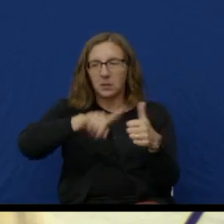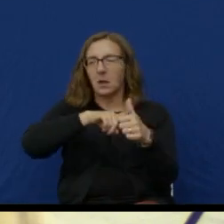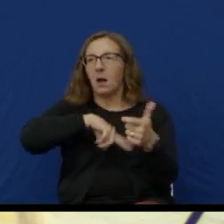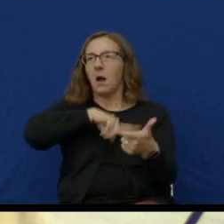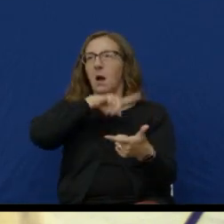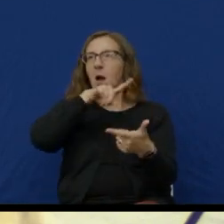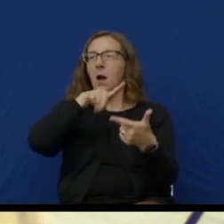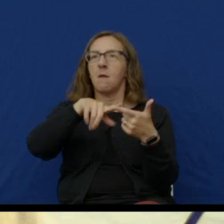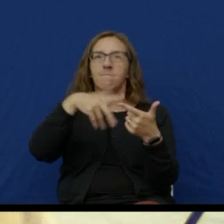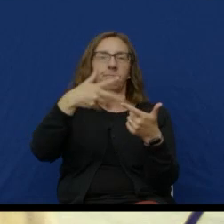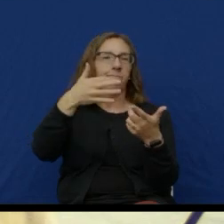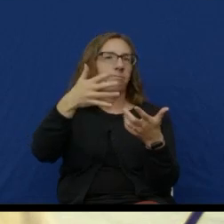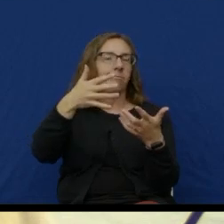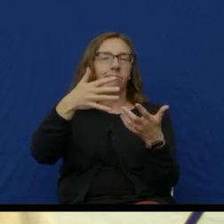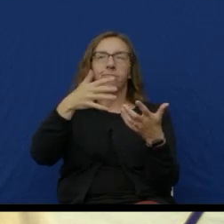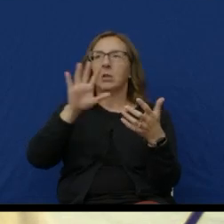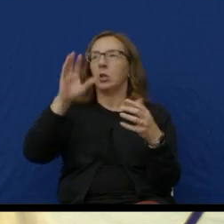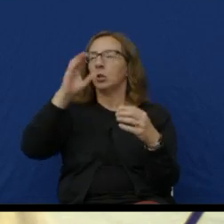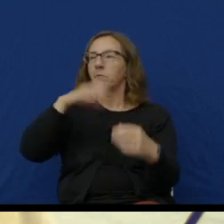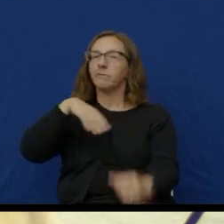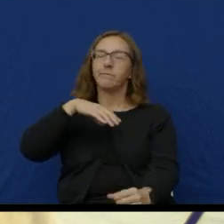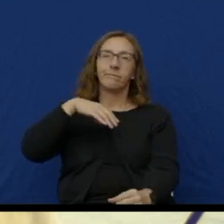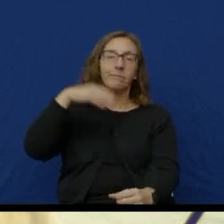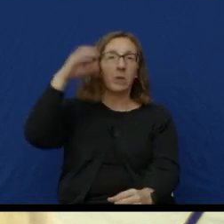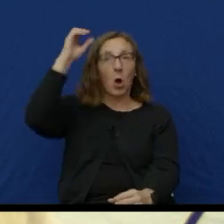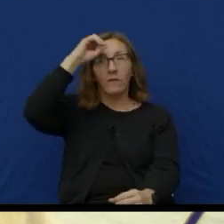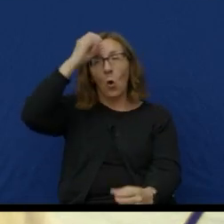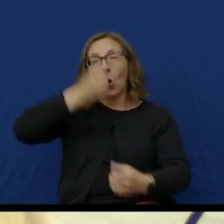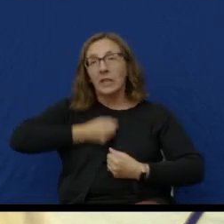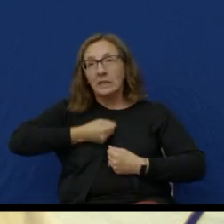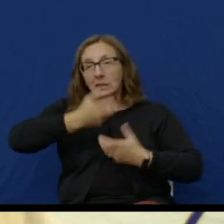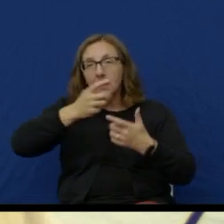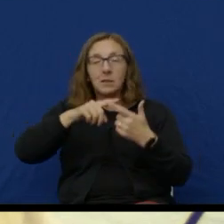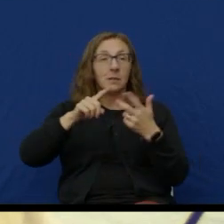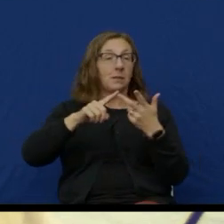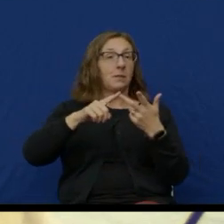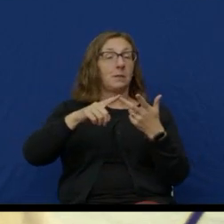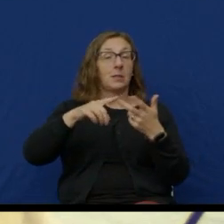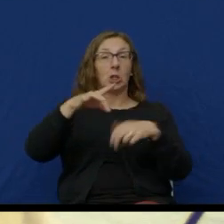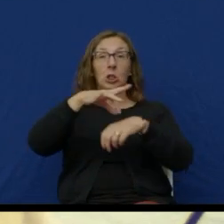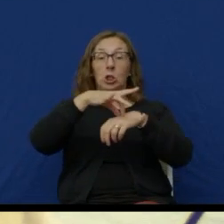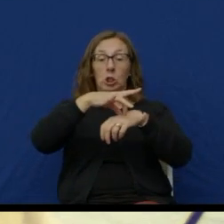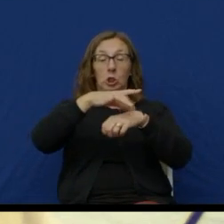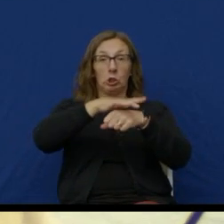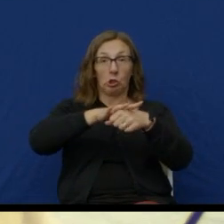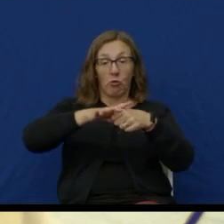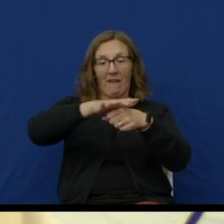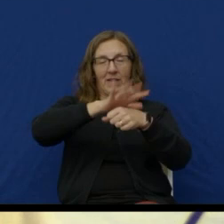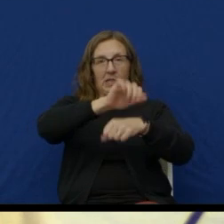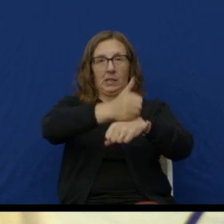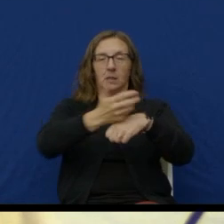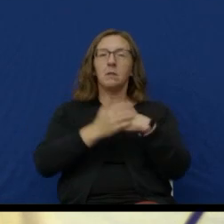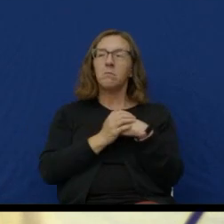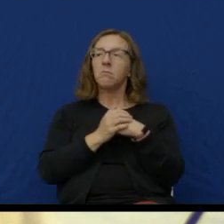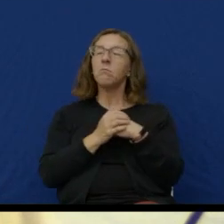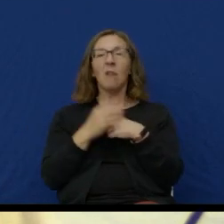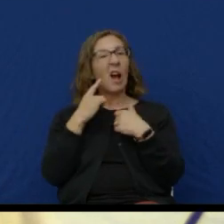in the voice, geographic, and I think we have to say frequently